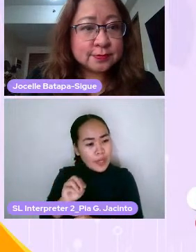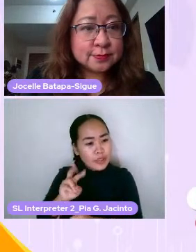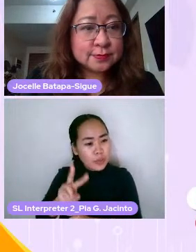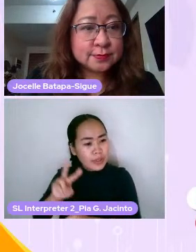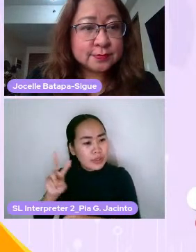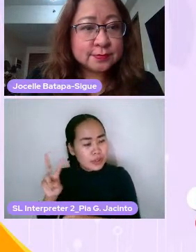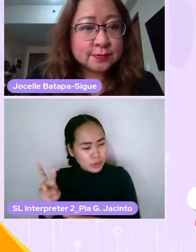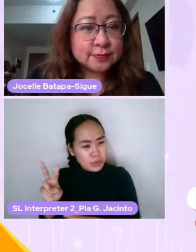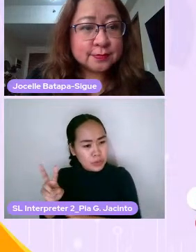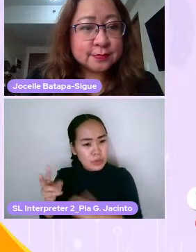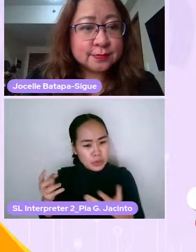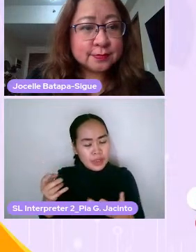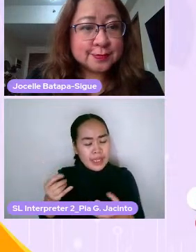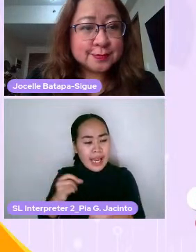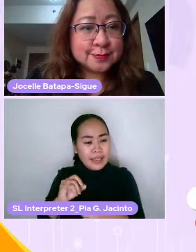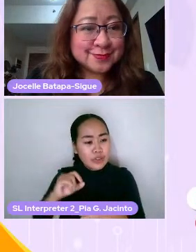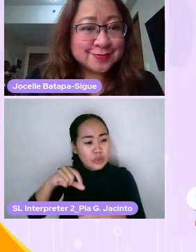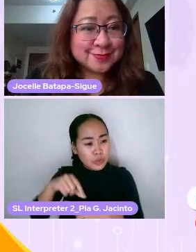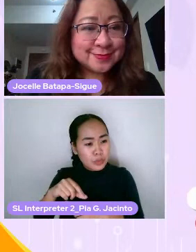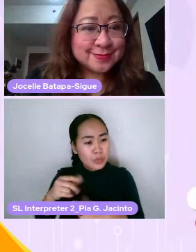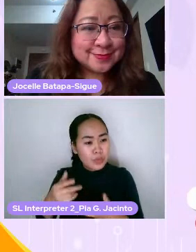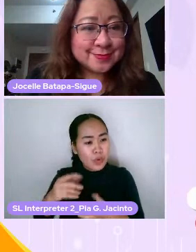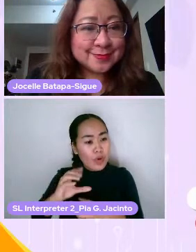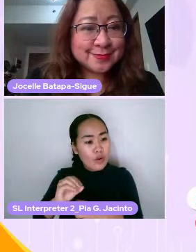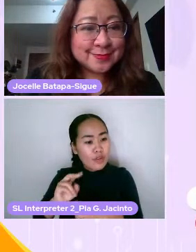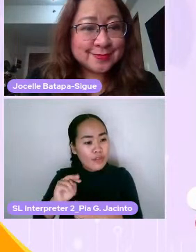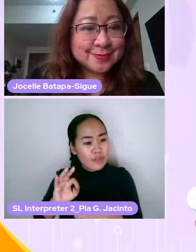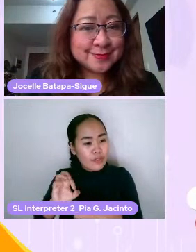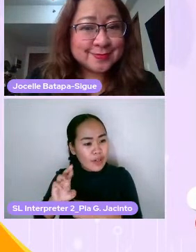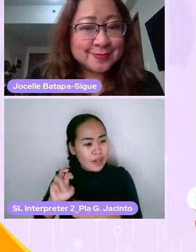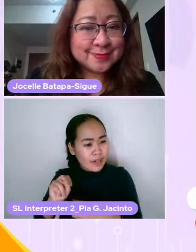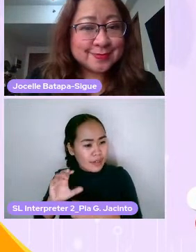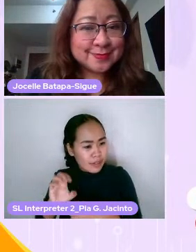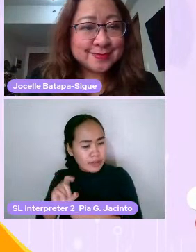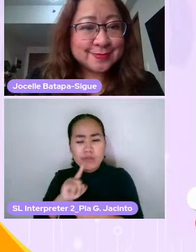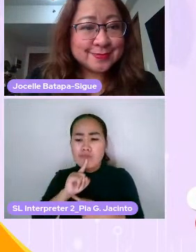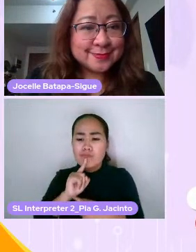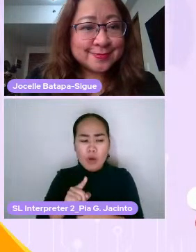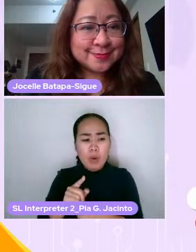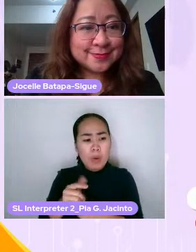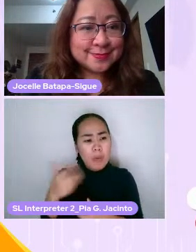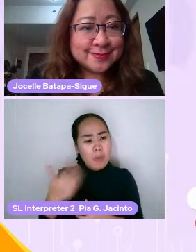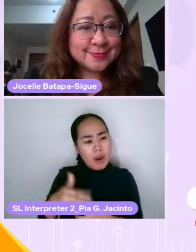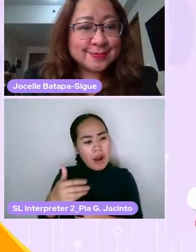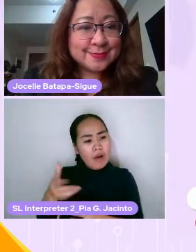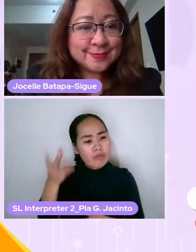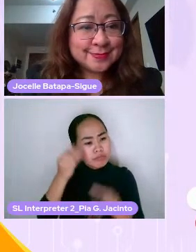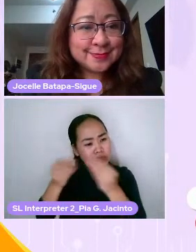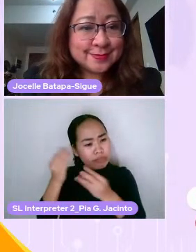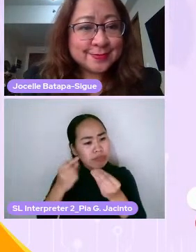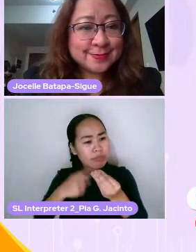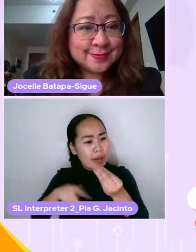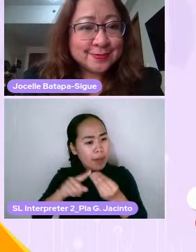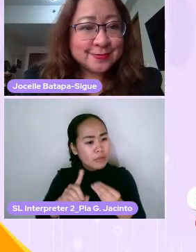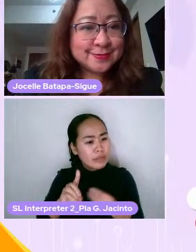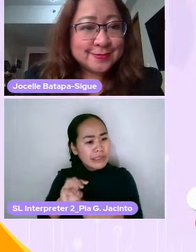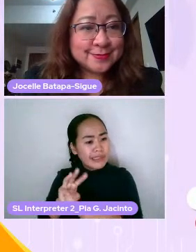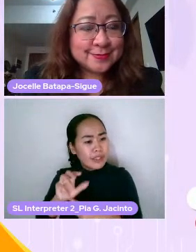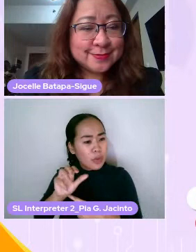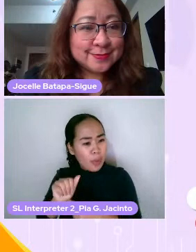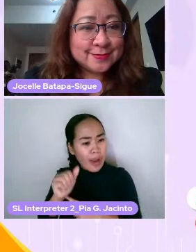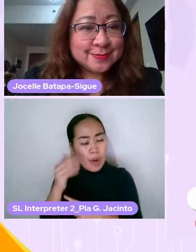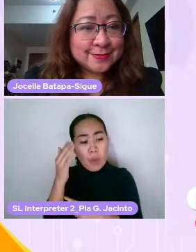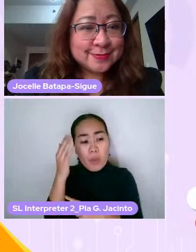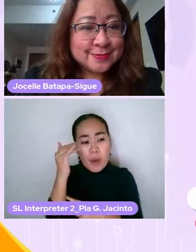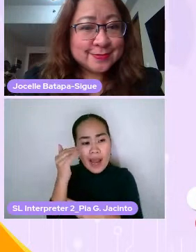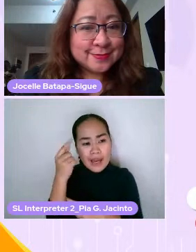Plenipotentiary Conference. Ano? At napakagandang pakinggan na ang DIWA. It aims to really a push and forward for gender